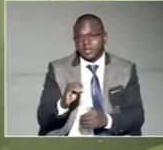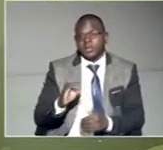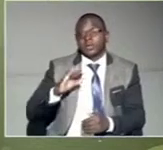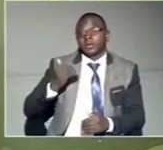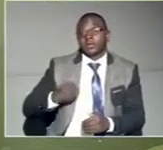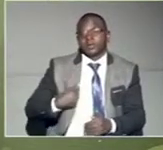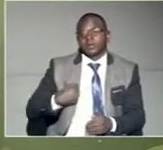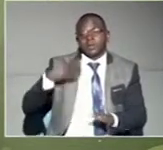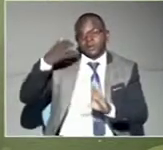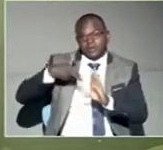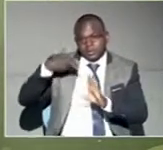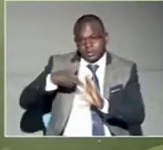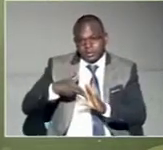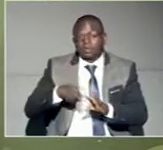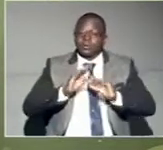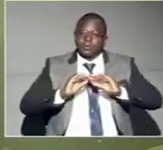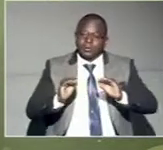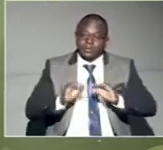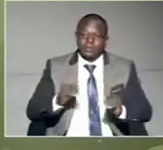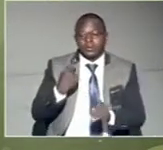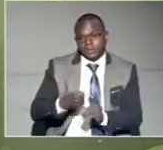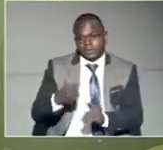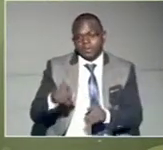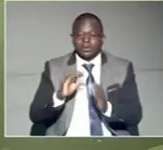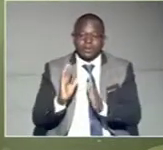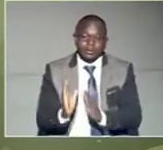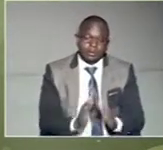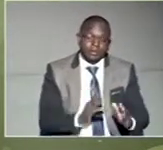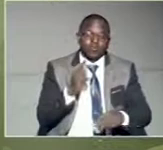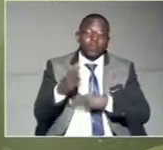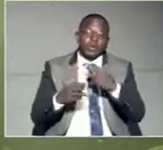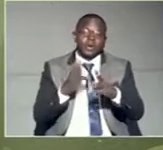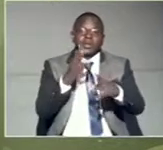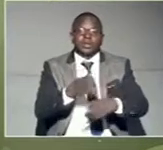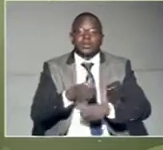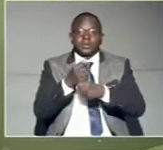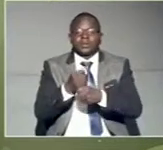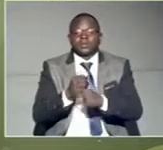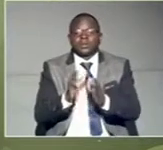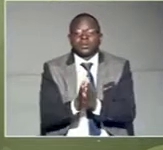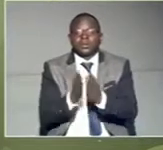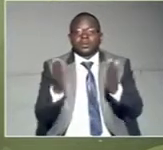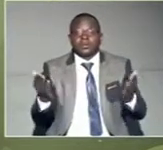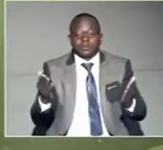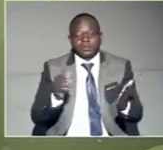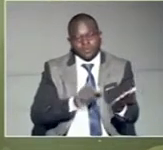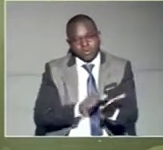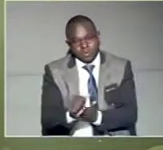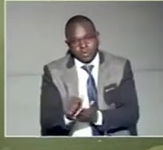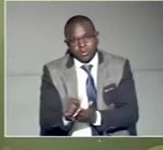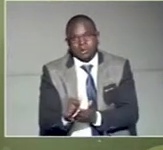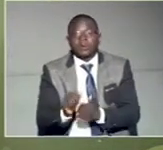are undergoing training in Kampala, and the training is organized by World Association of Newspaper and News Publishers,